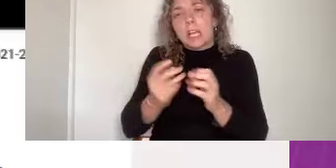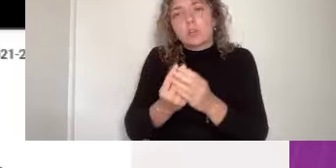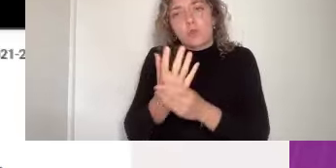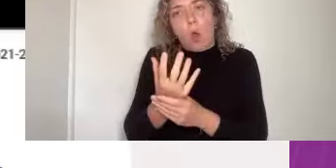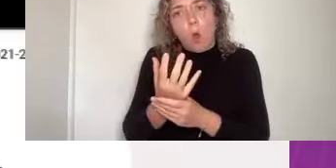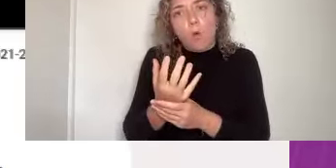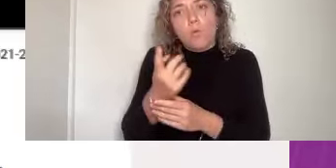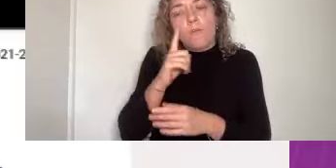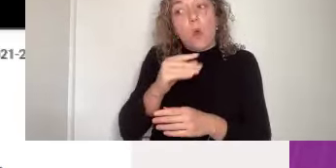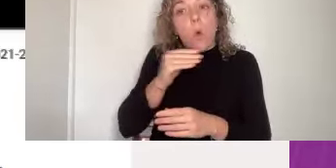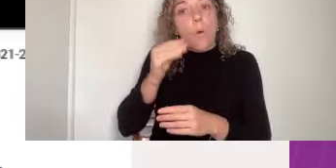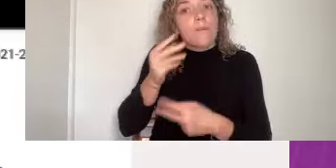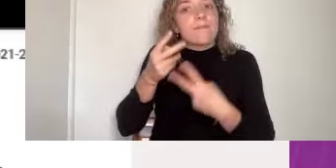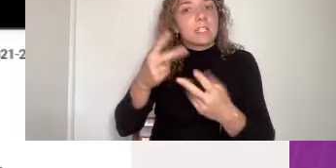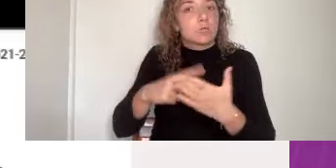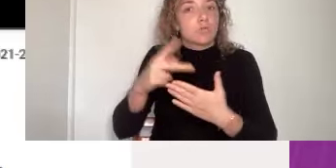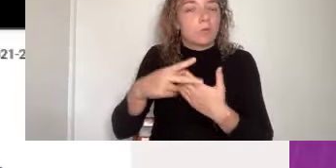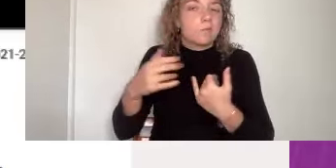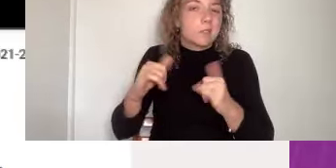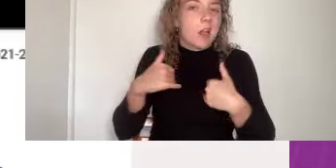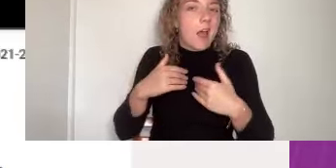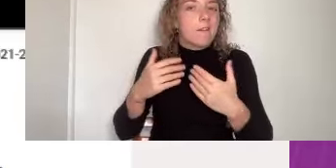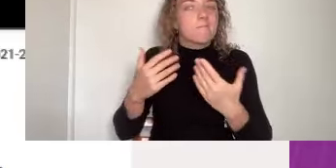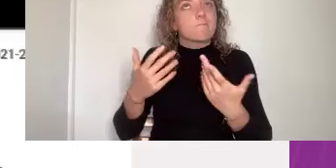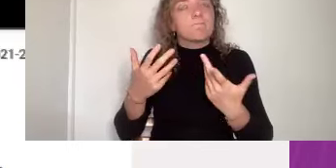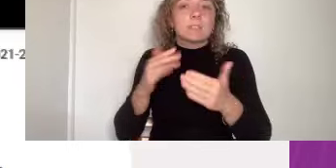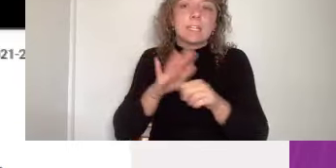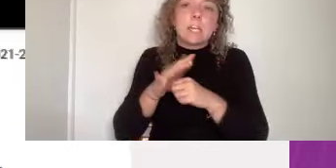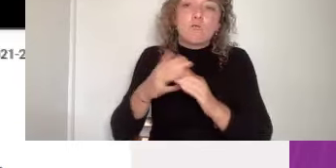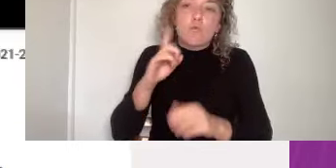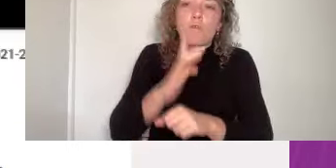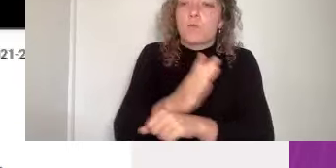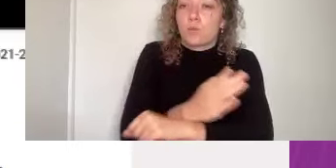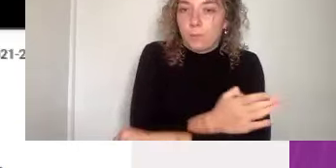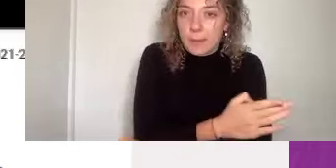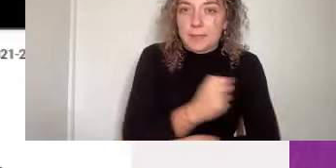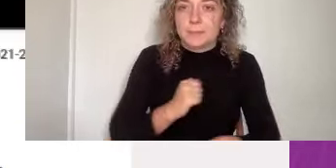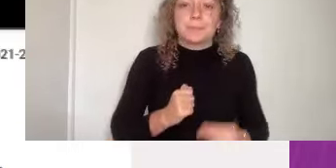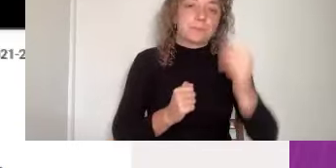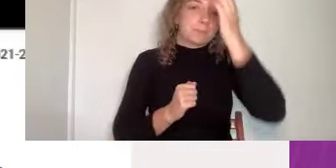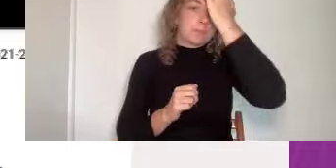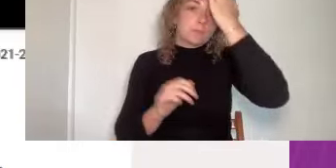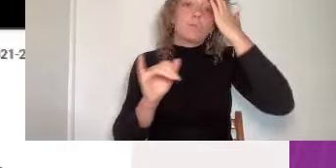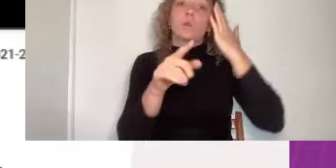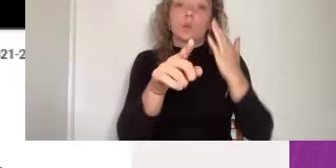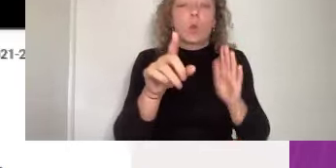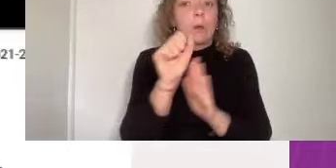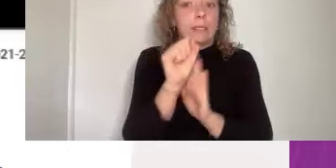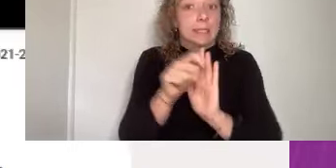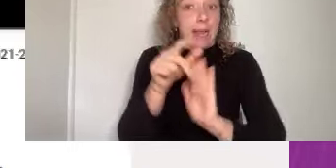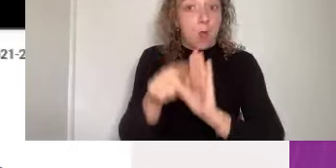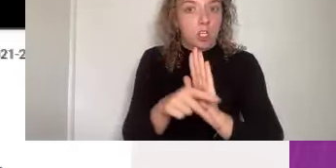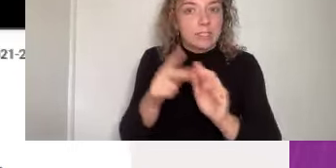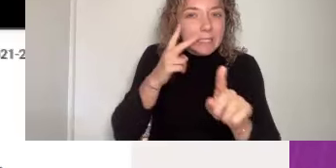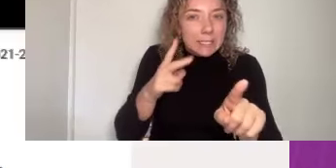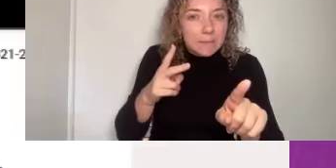those home visiting programs. On the bottom left-hand corner, I want to bring your attention. These are state policies, and whether